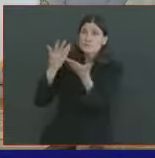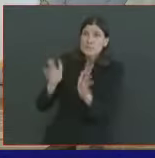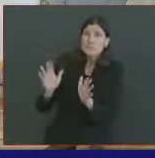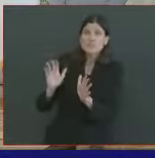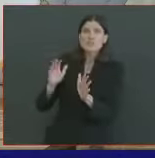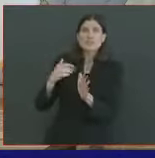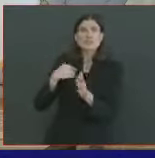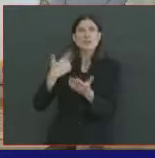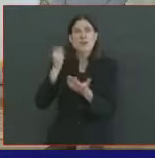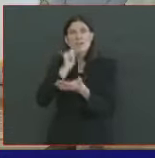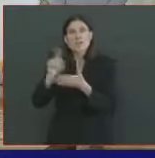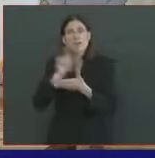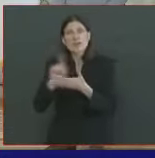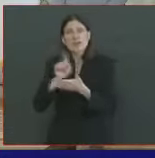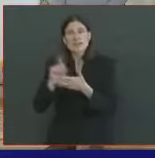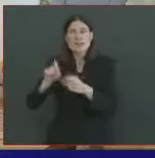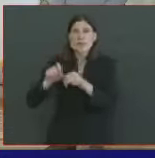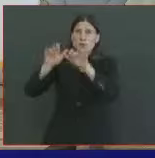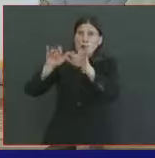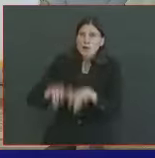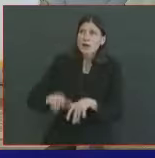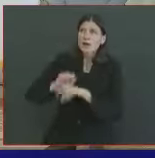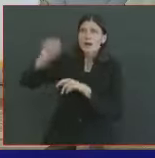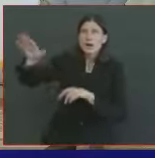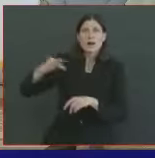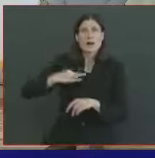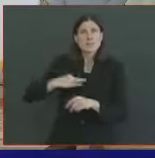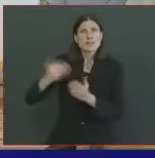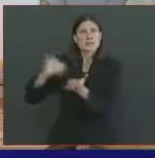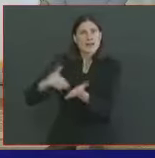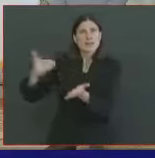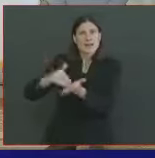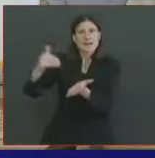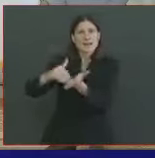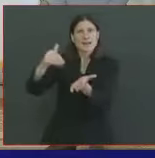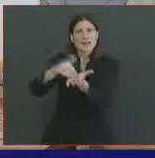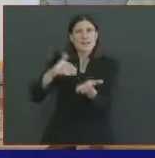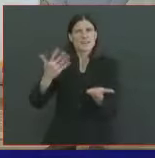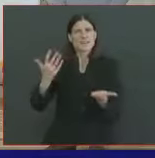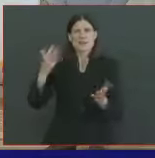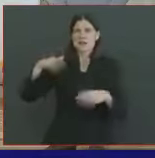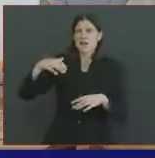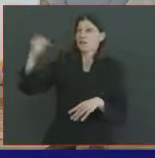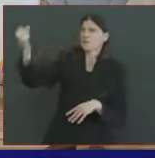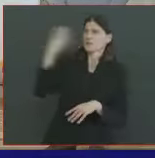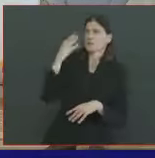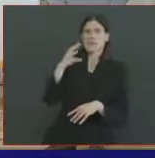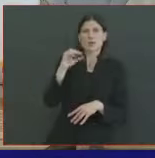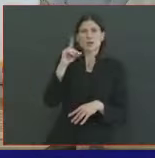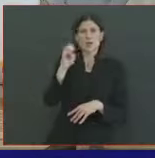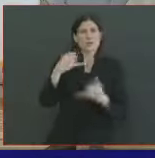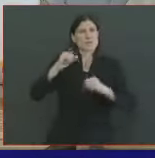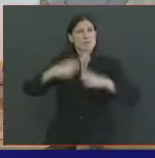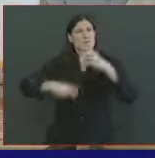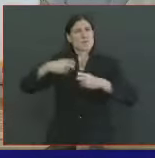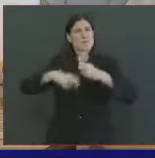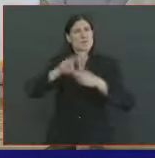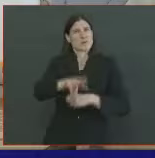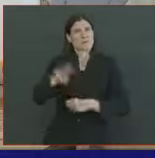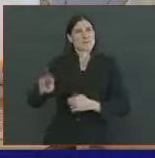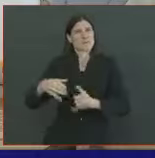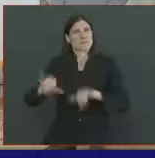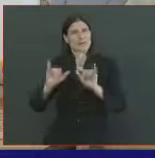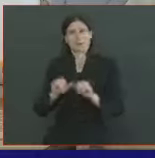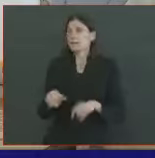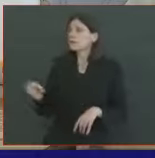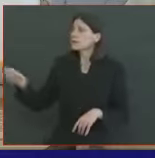benefit year-ending code they haven't yet been sent. Can the message be clarified? The answer is certainly yes, because I'm even confused by